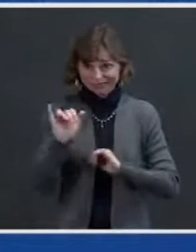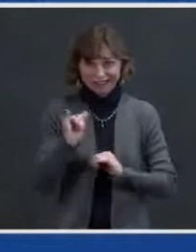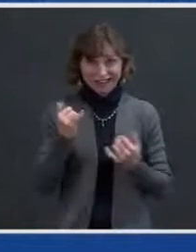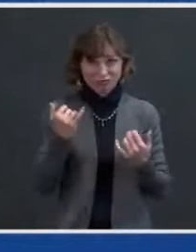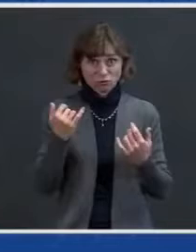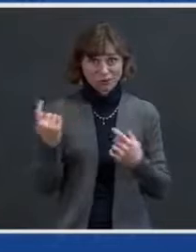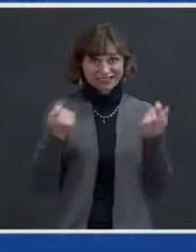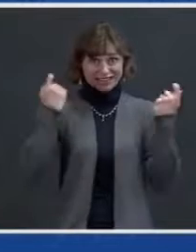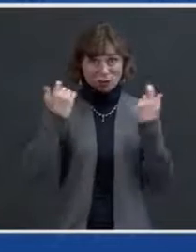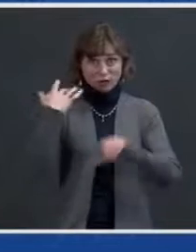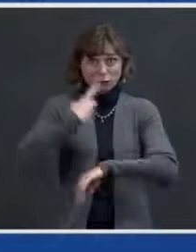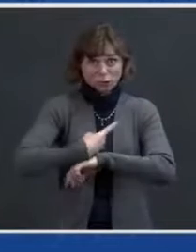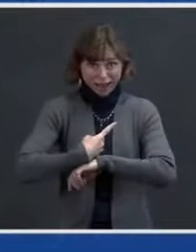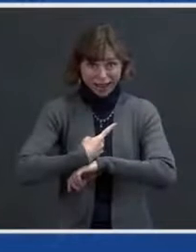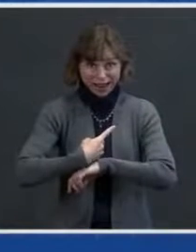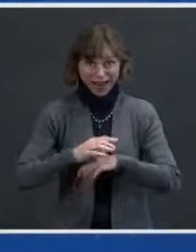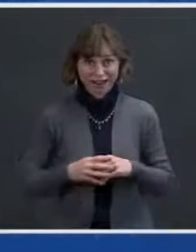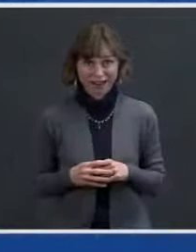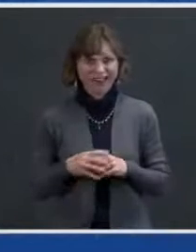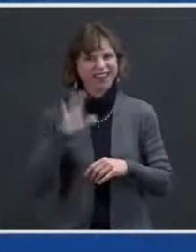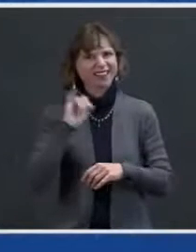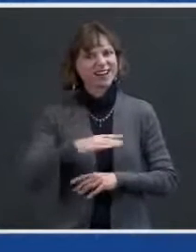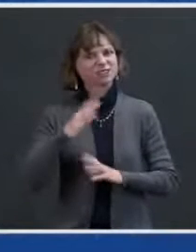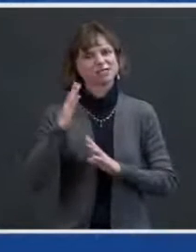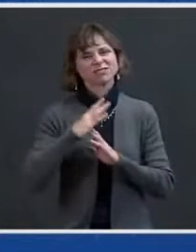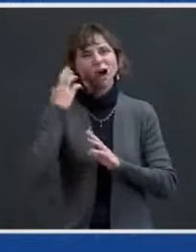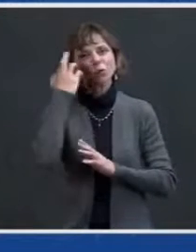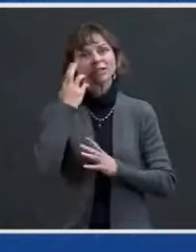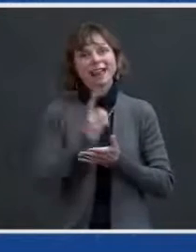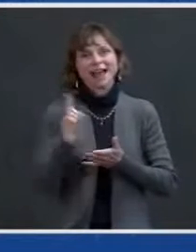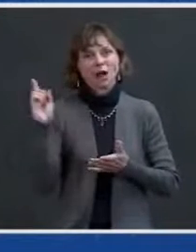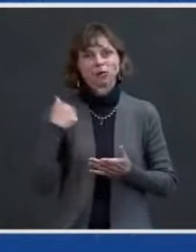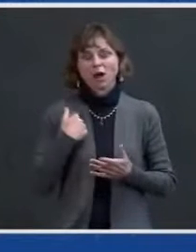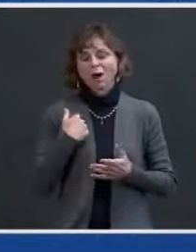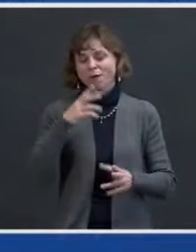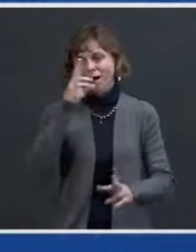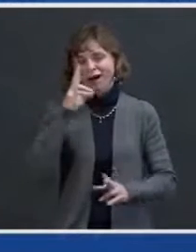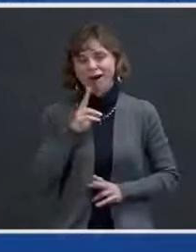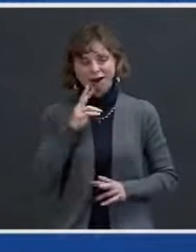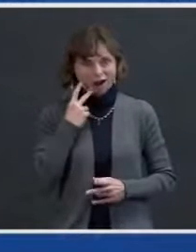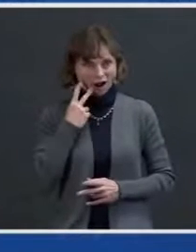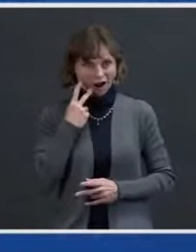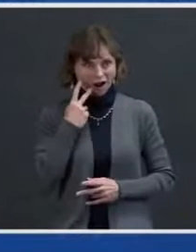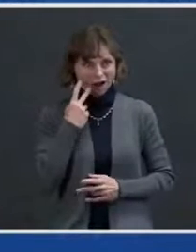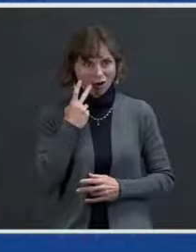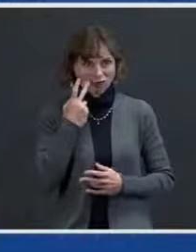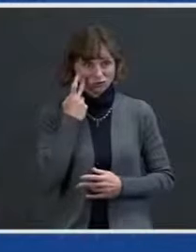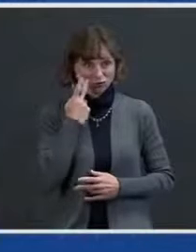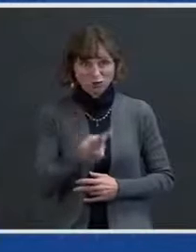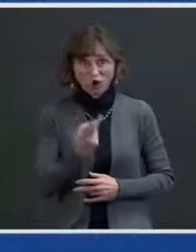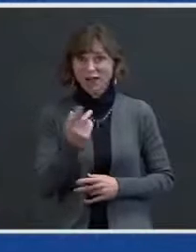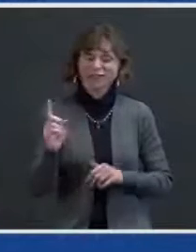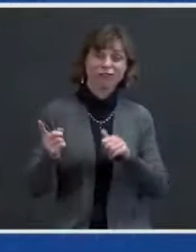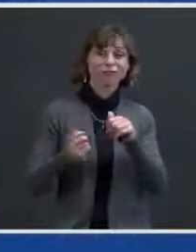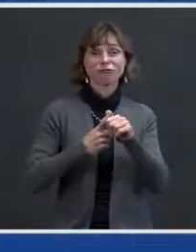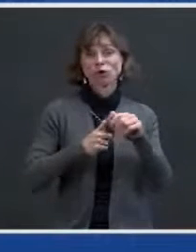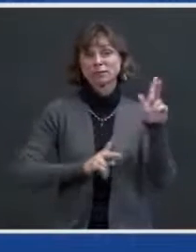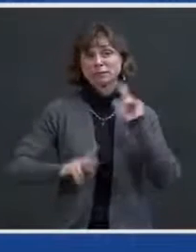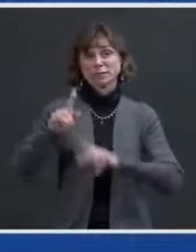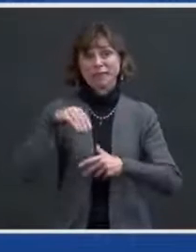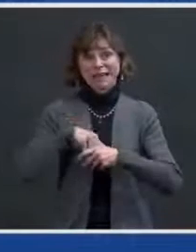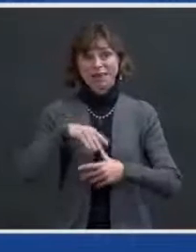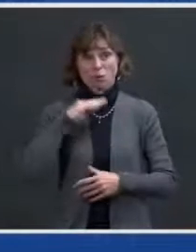major reasons that last week, I was privileged enough to witness some of the very first residents in our home state